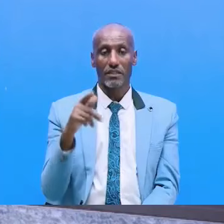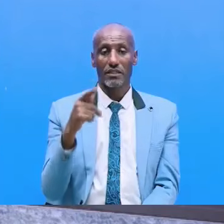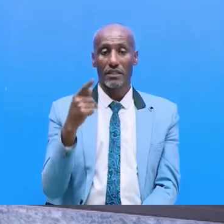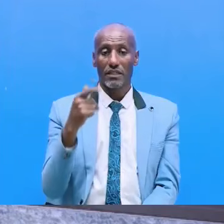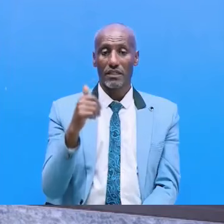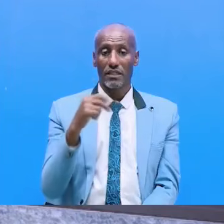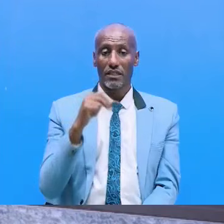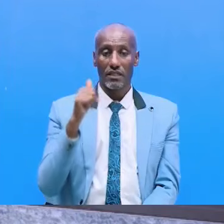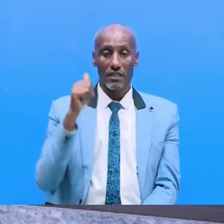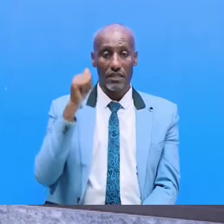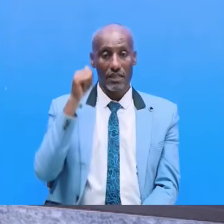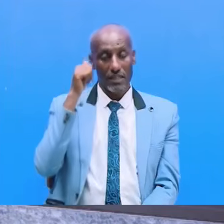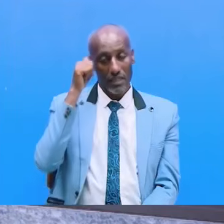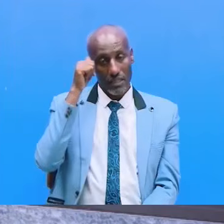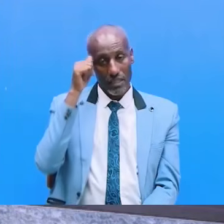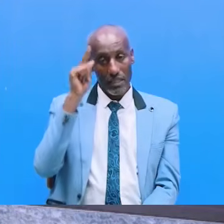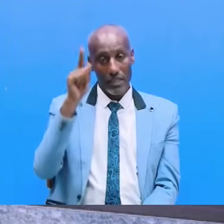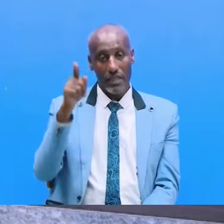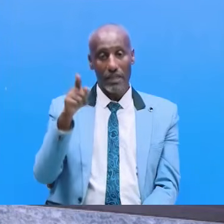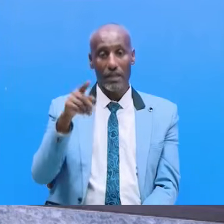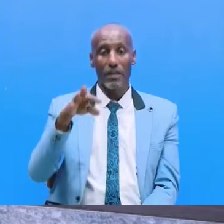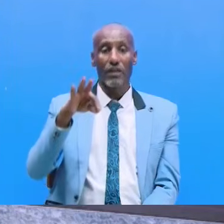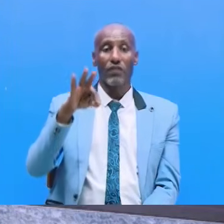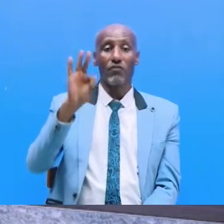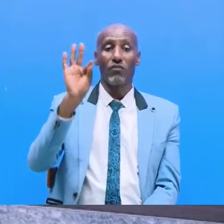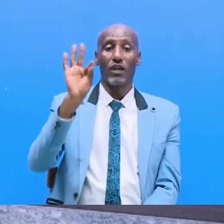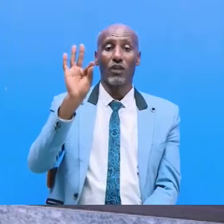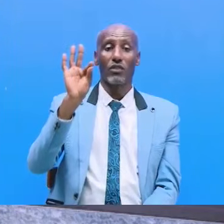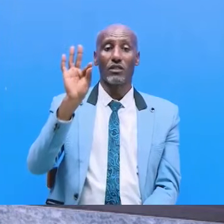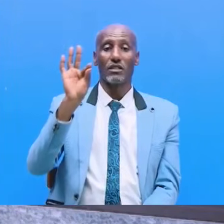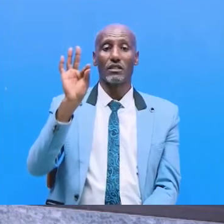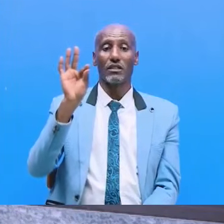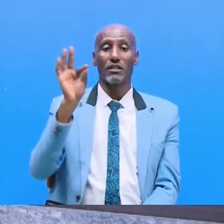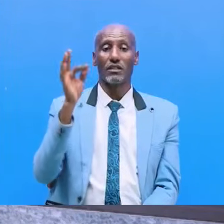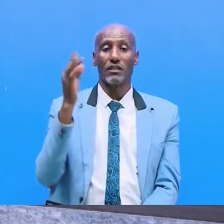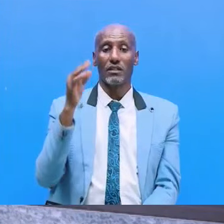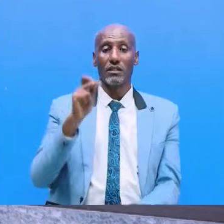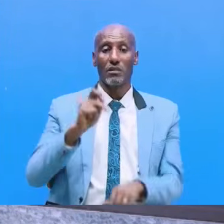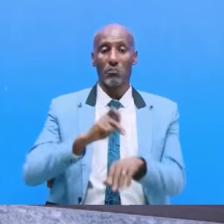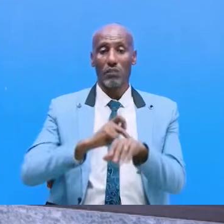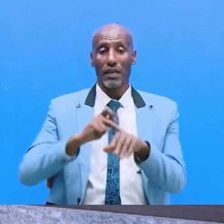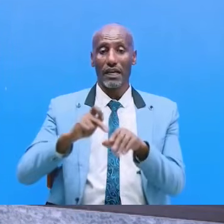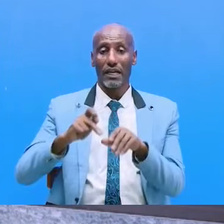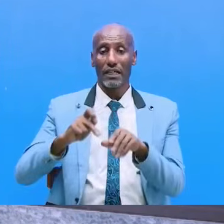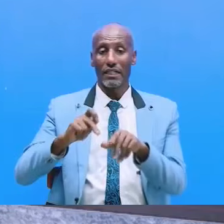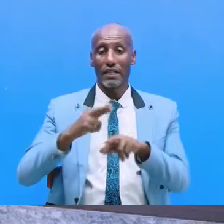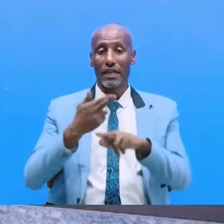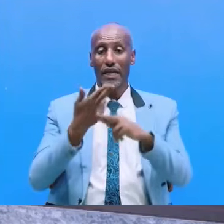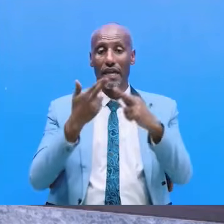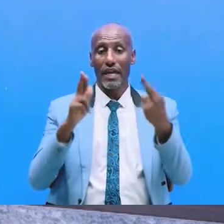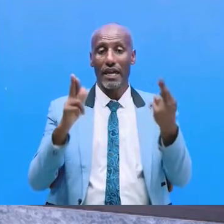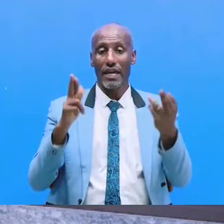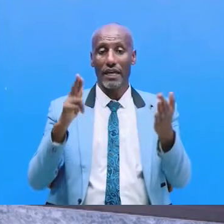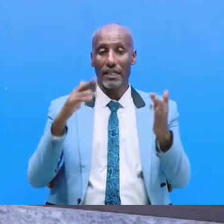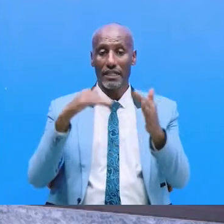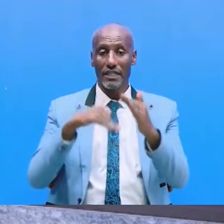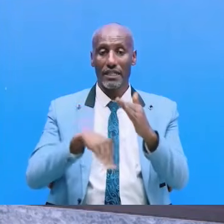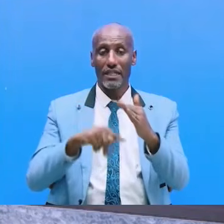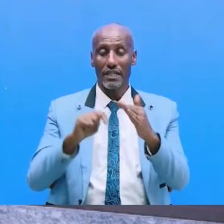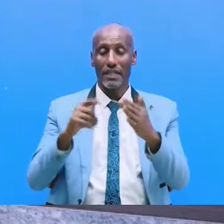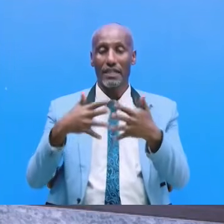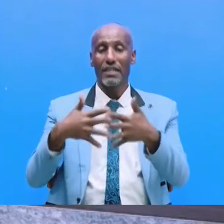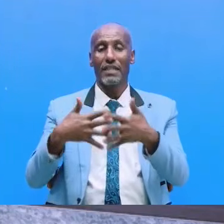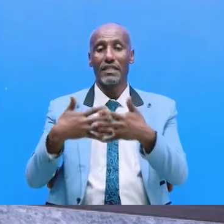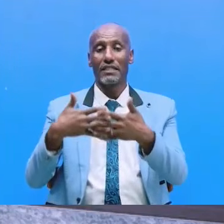blank egg in the nest. He found the nest. He